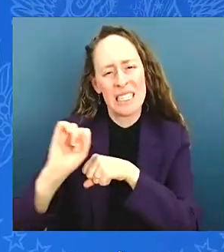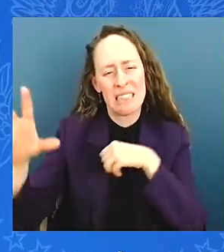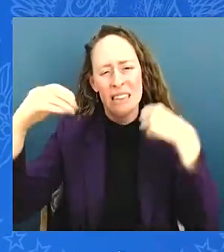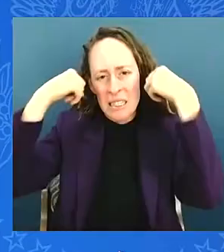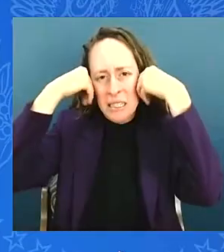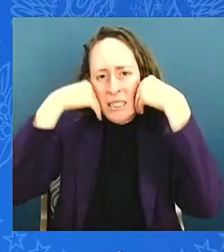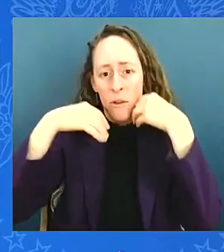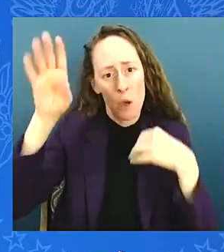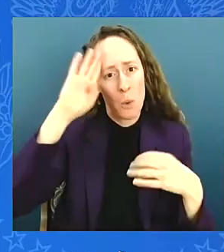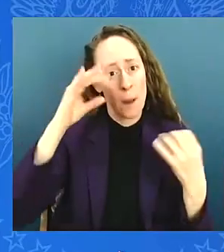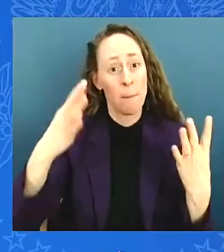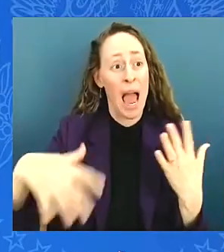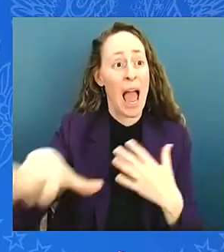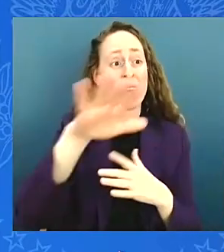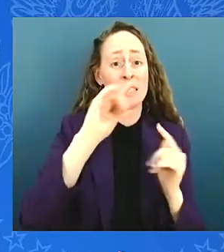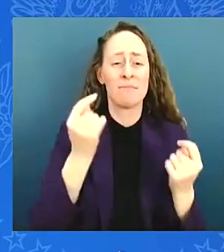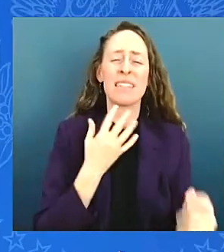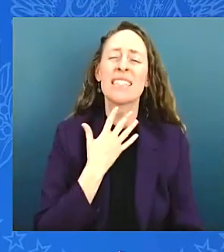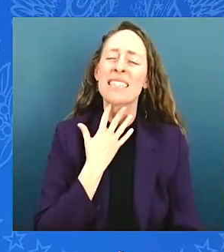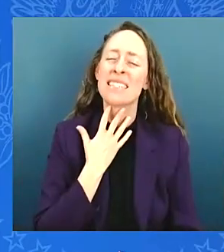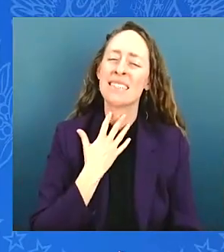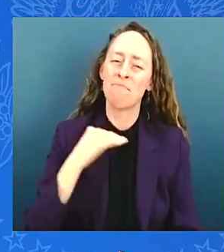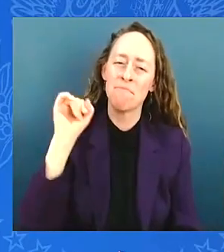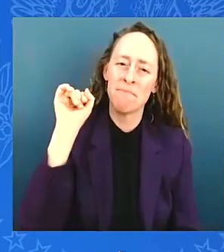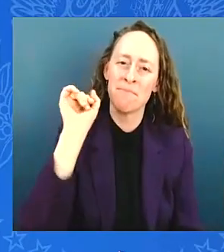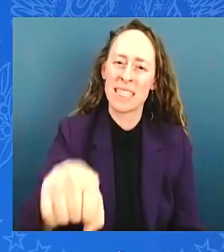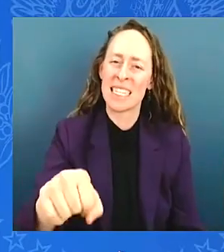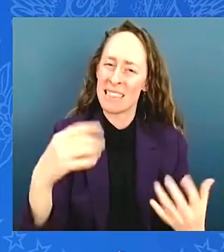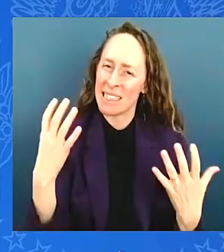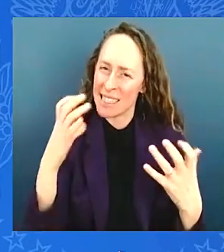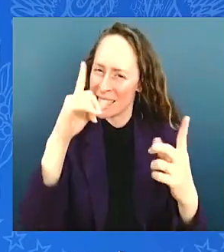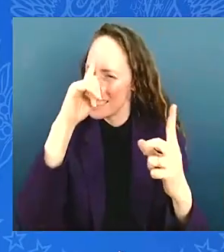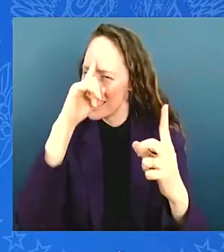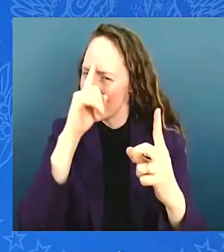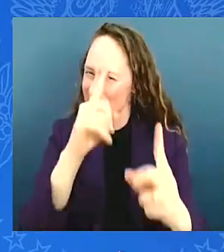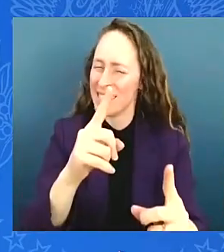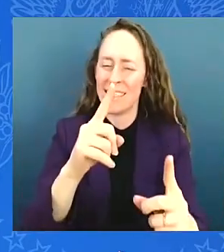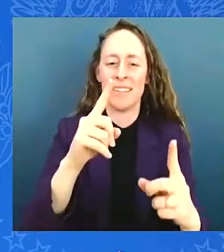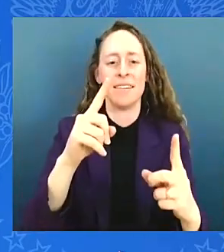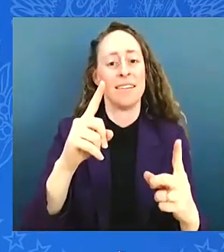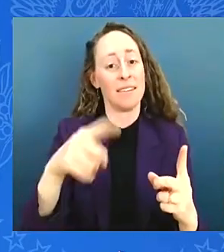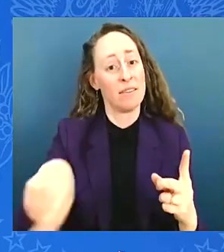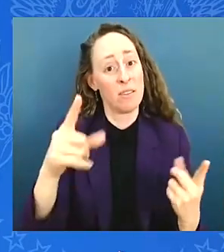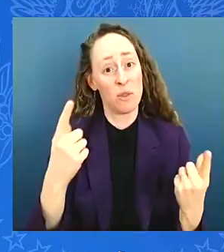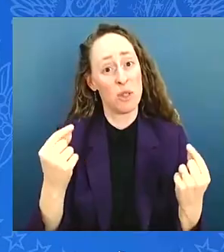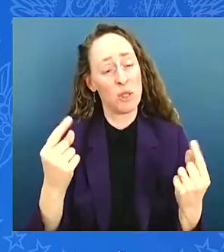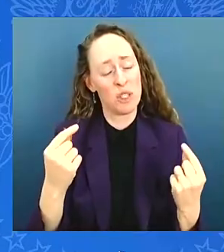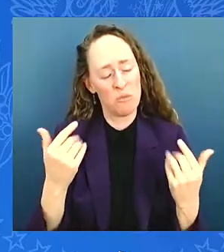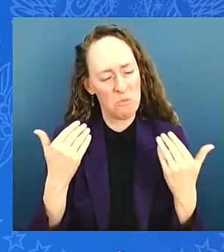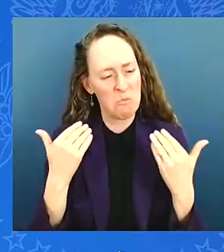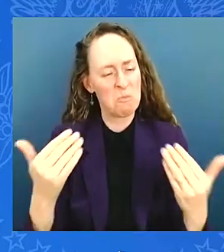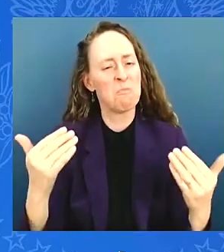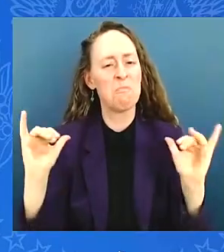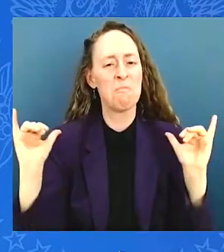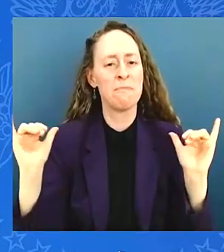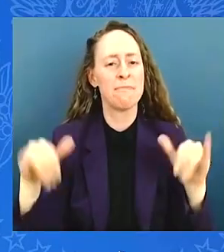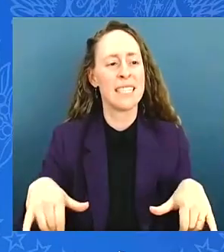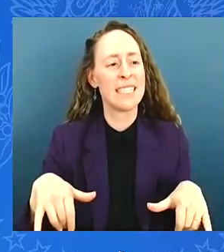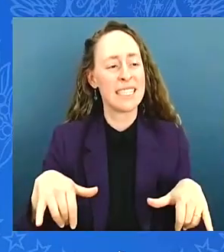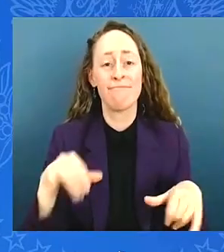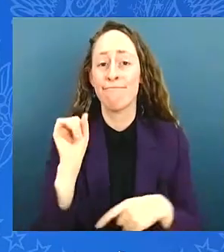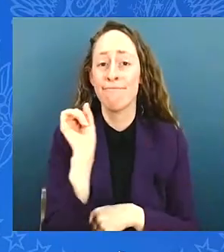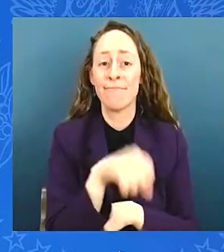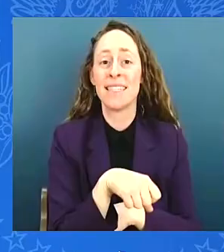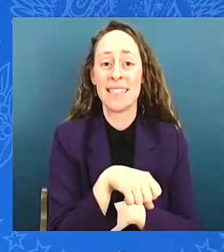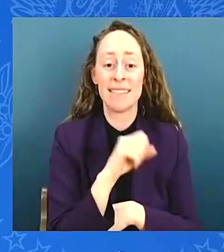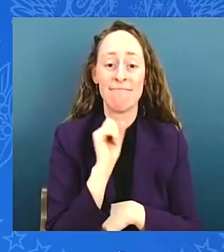the number one target. But you're winners, and winners win. You know that winning takes a lot of